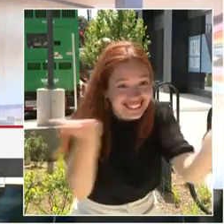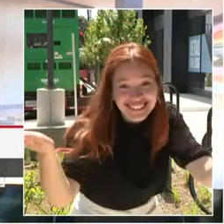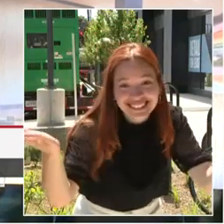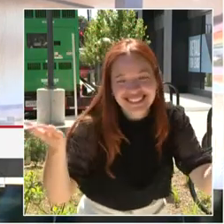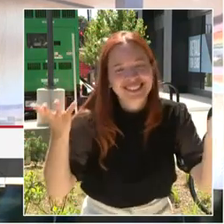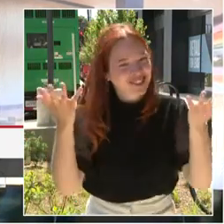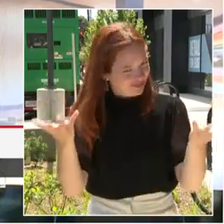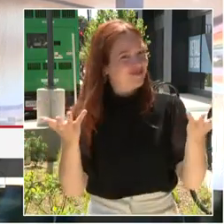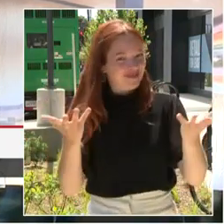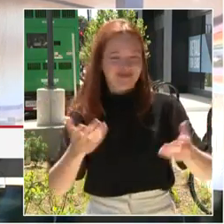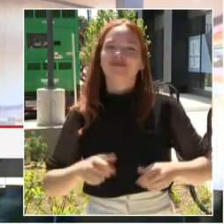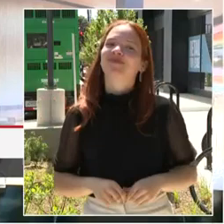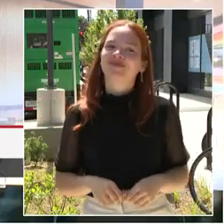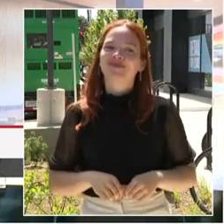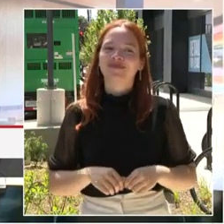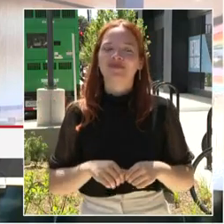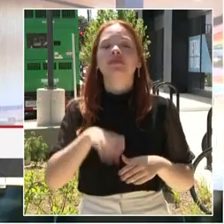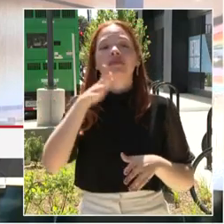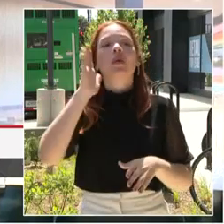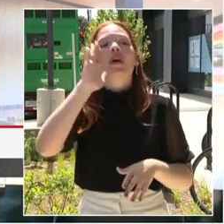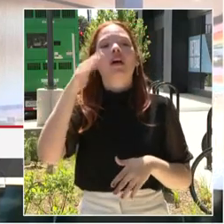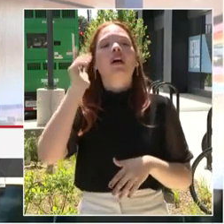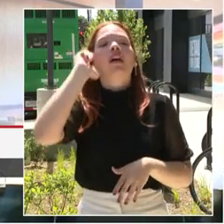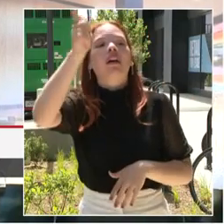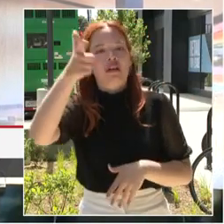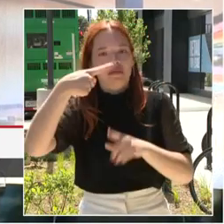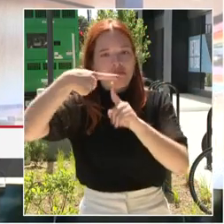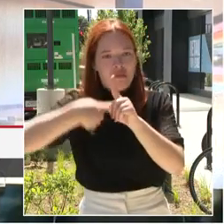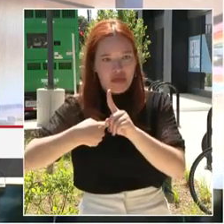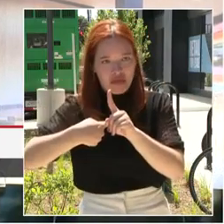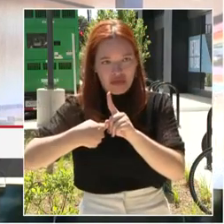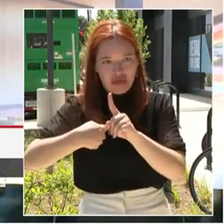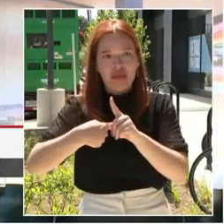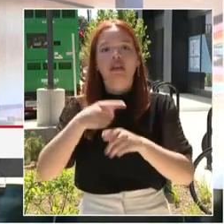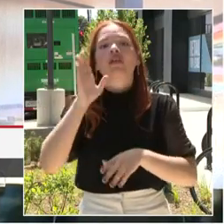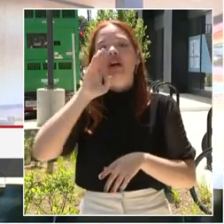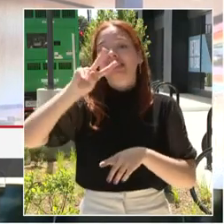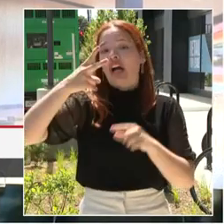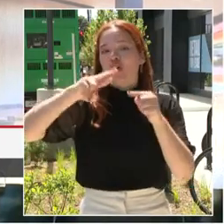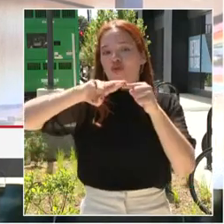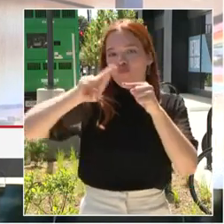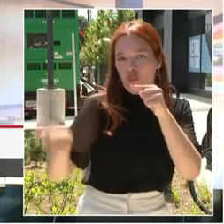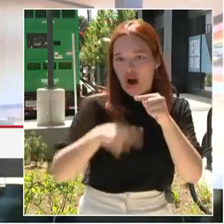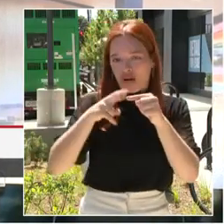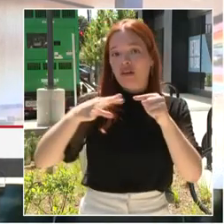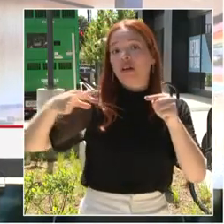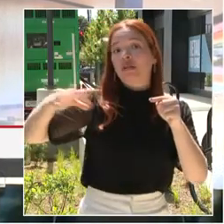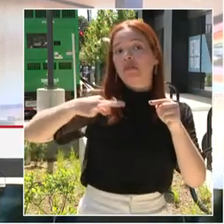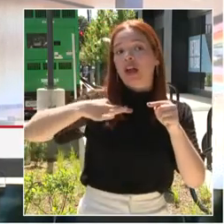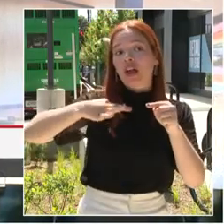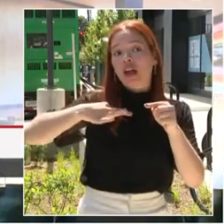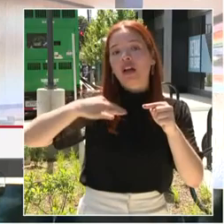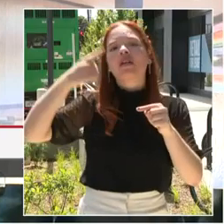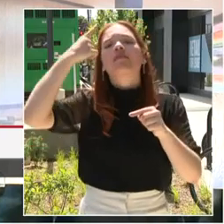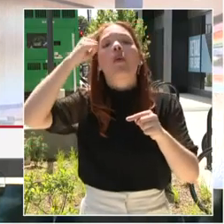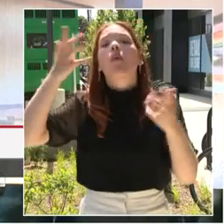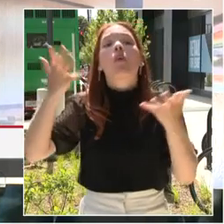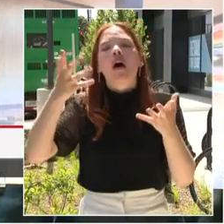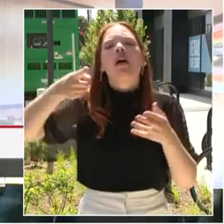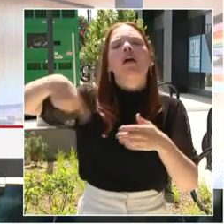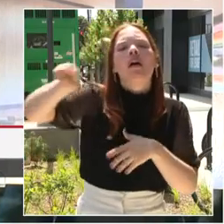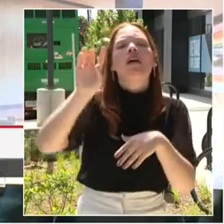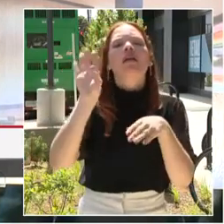of applications for small and medium business businesses for our growth fund. And in